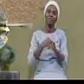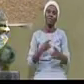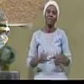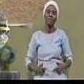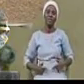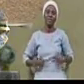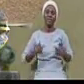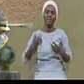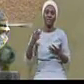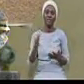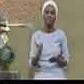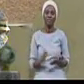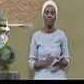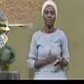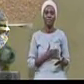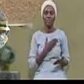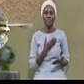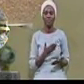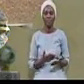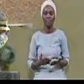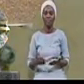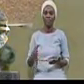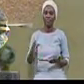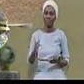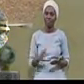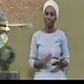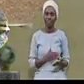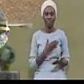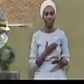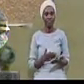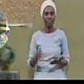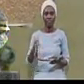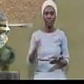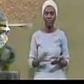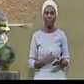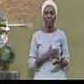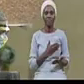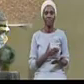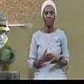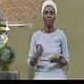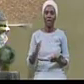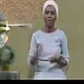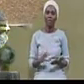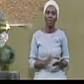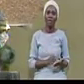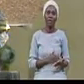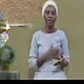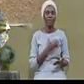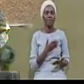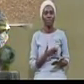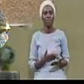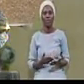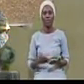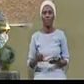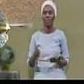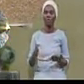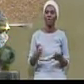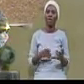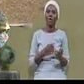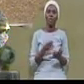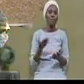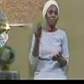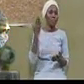I am delivered, praise the Lord. I am delivered by his